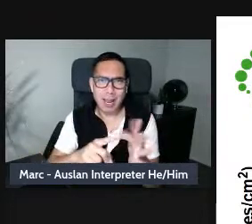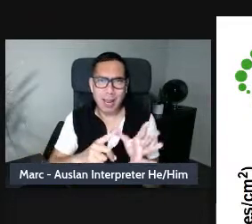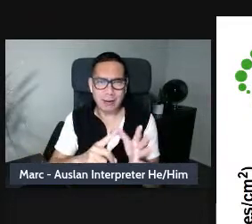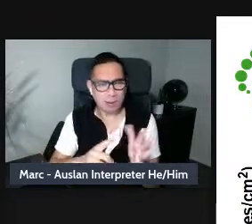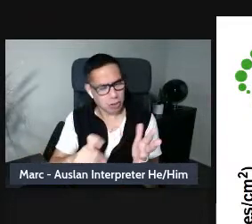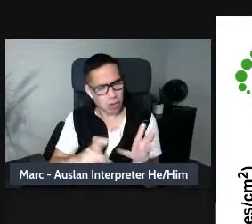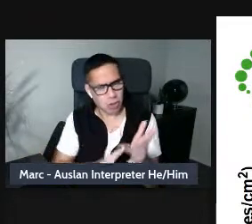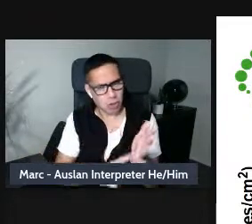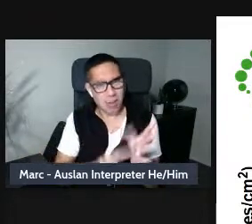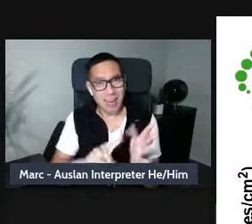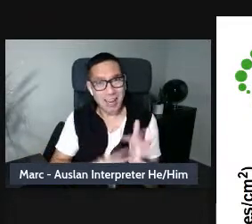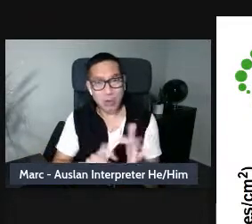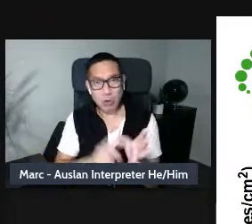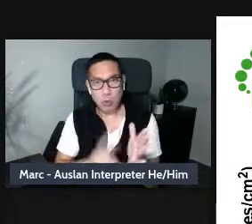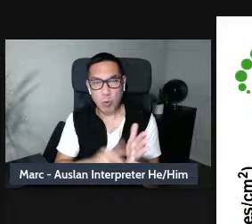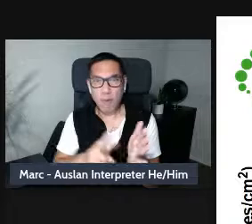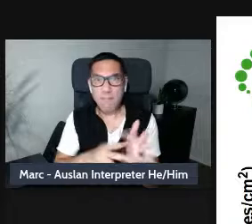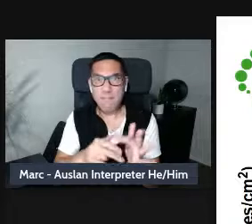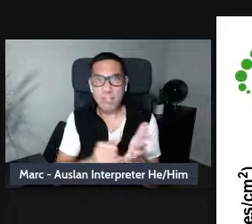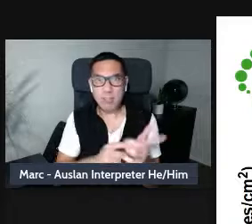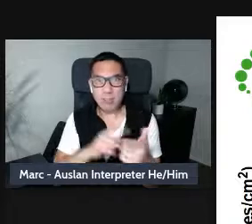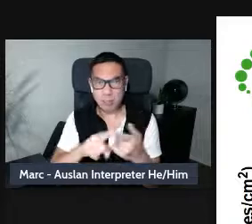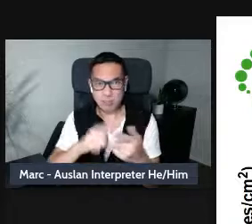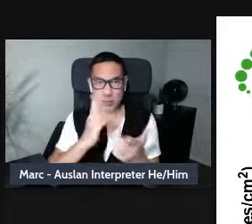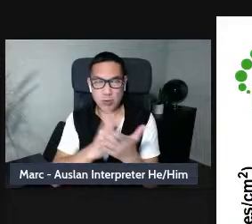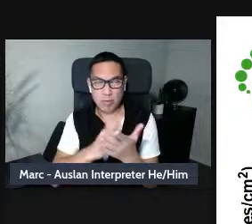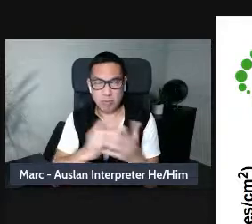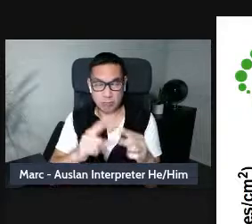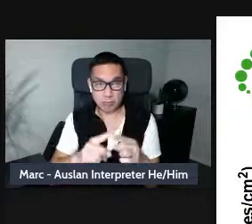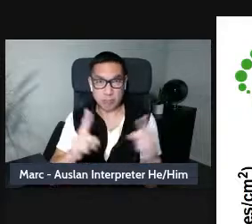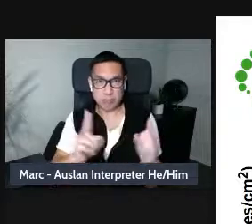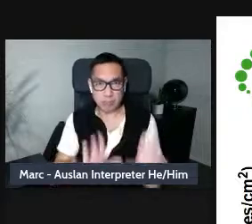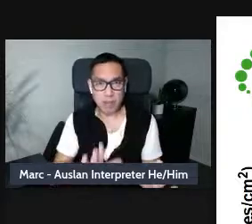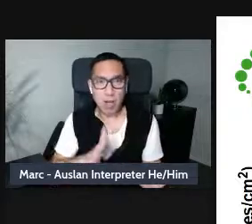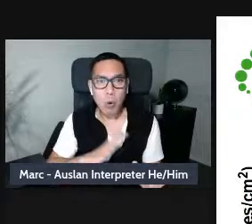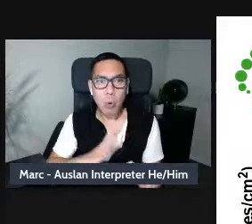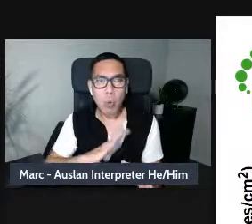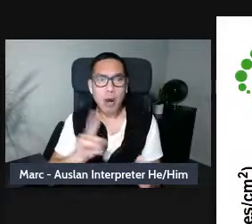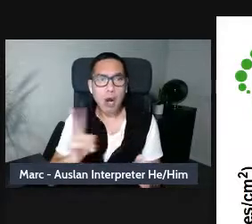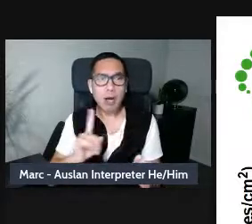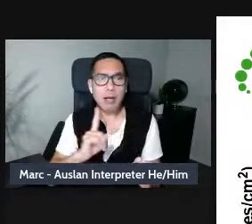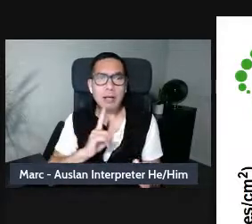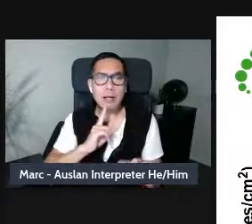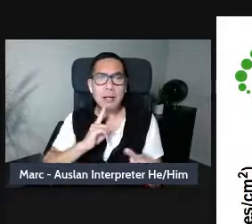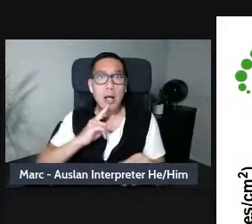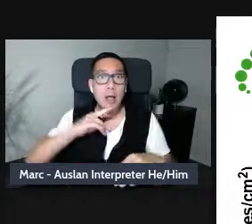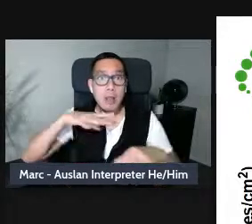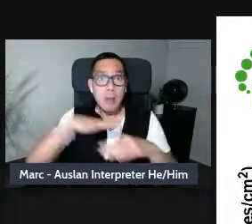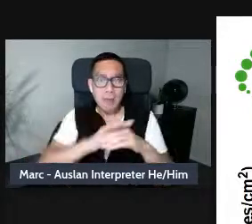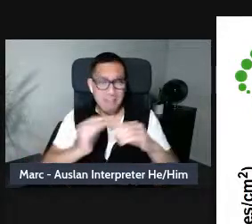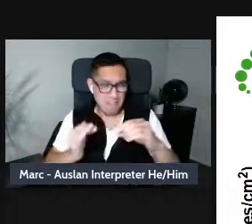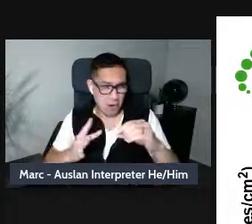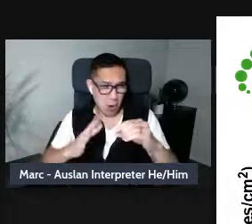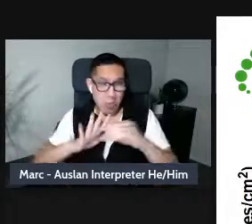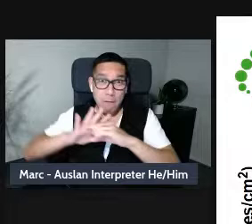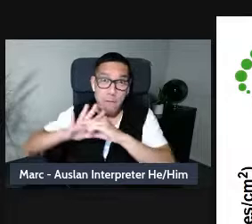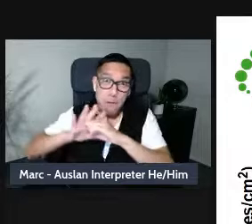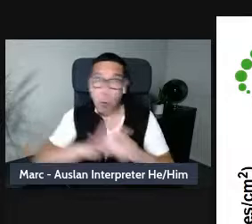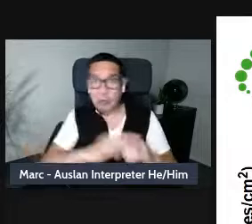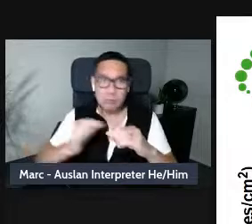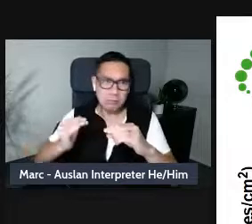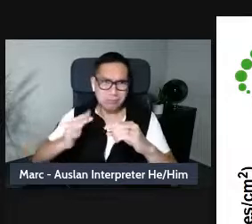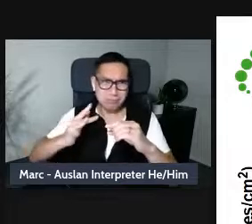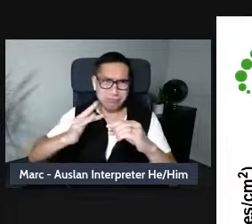that during the stroke, shear stress, which is the frictional force of the blood flowing along the vessels, is very